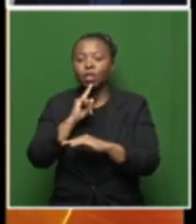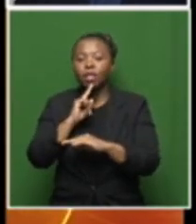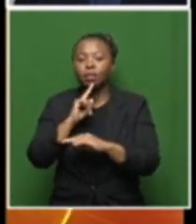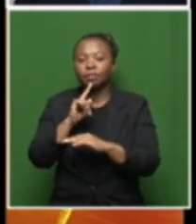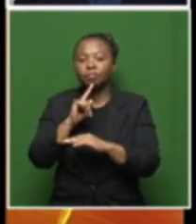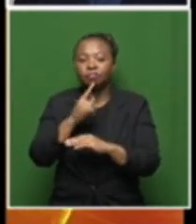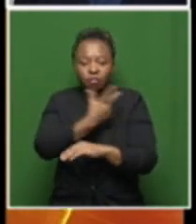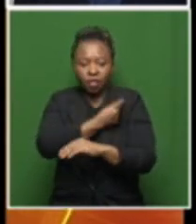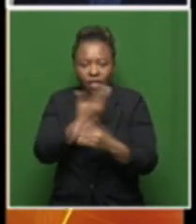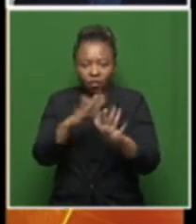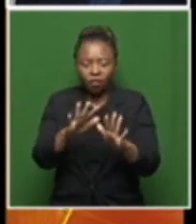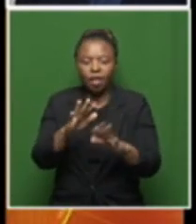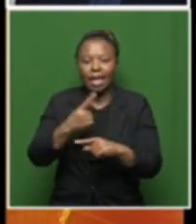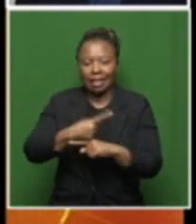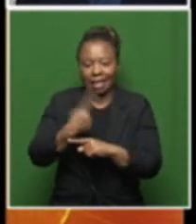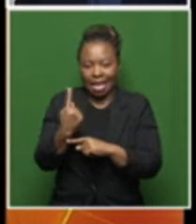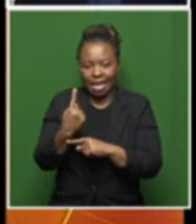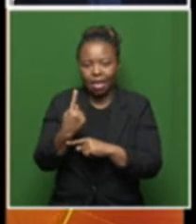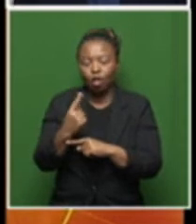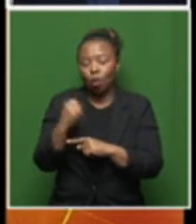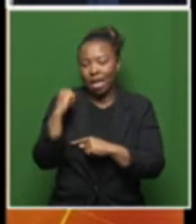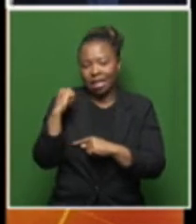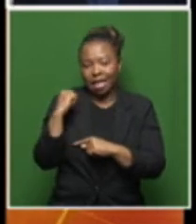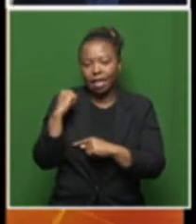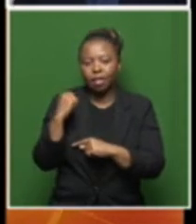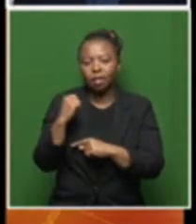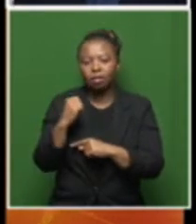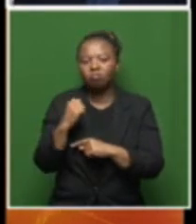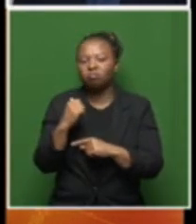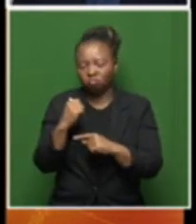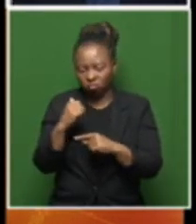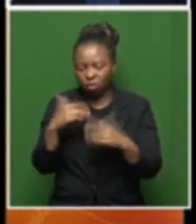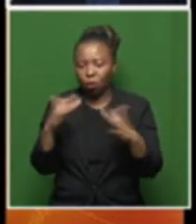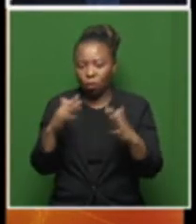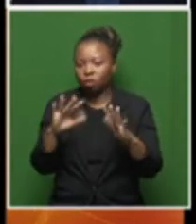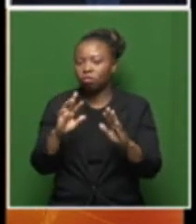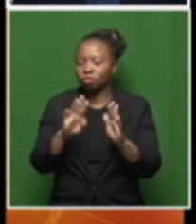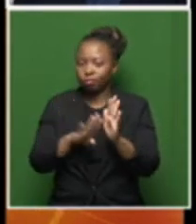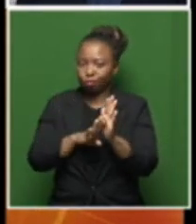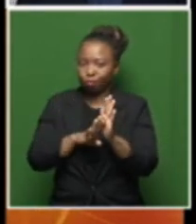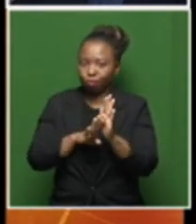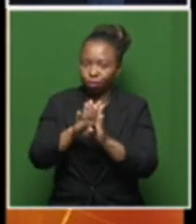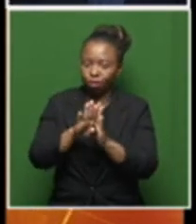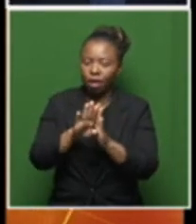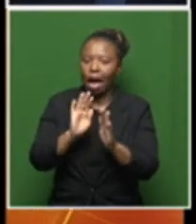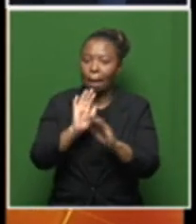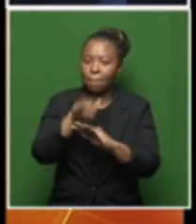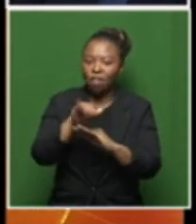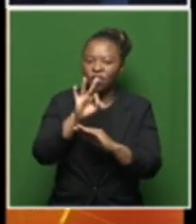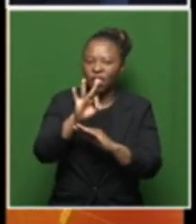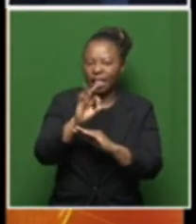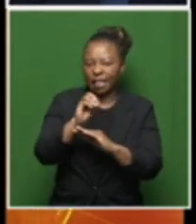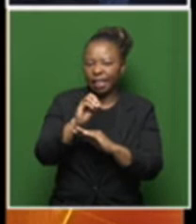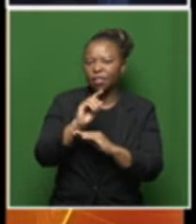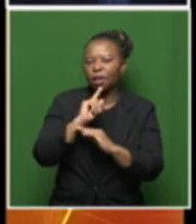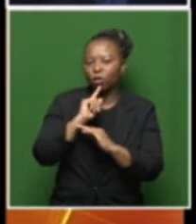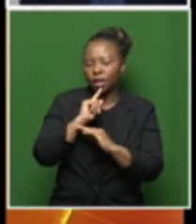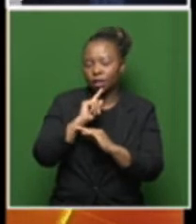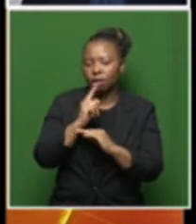ago, 28,000 vaccinations yesterday. So we are ready to scale above 30,000 vaccines in the